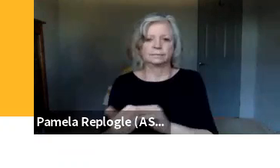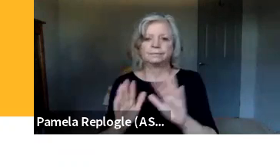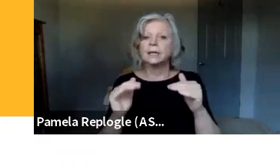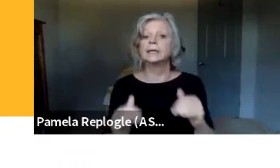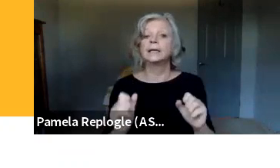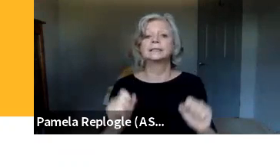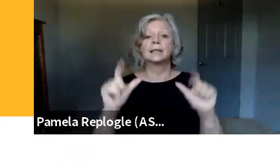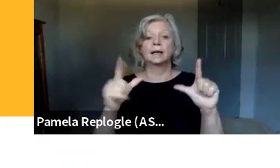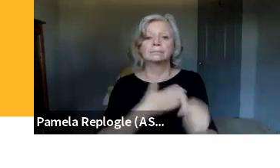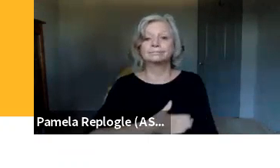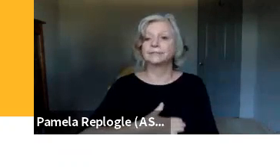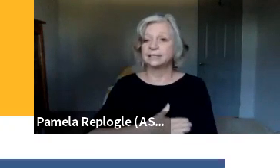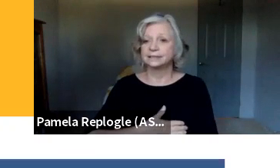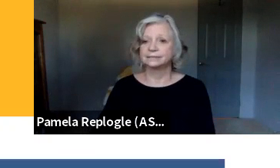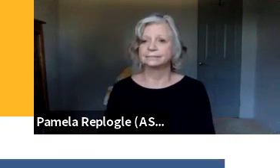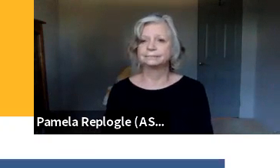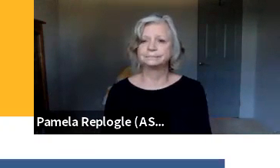please.